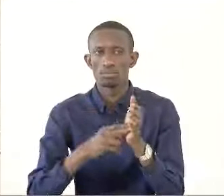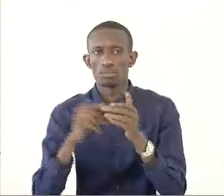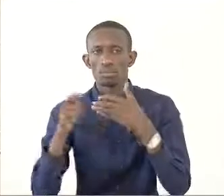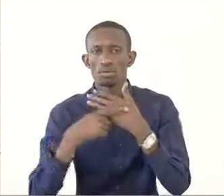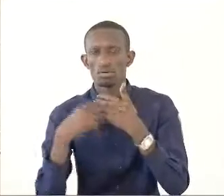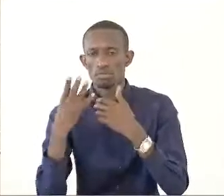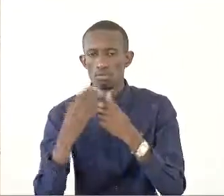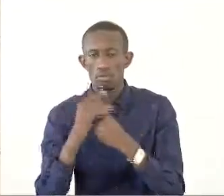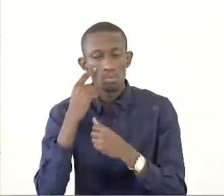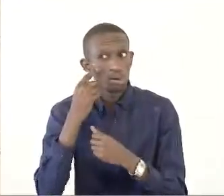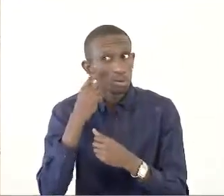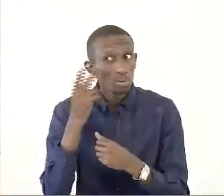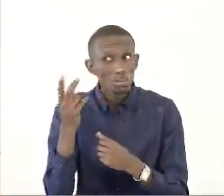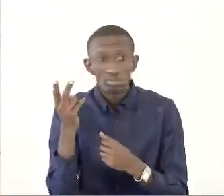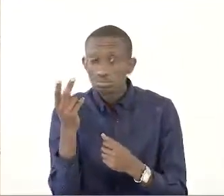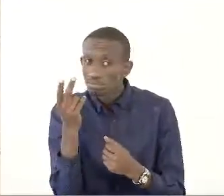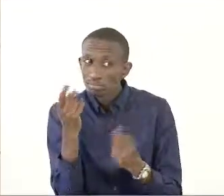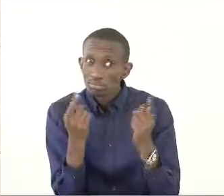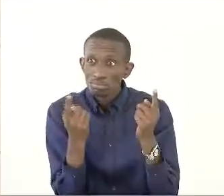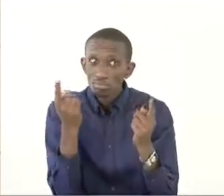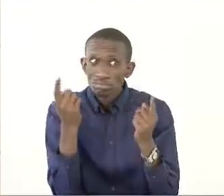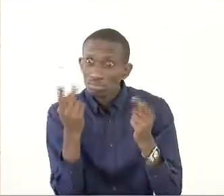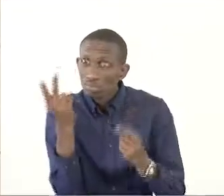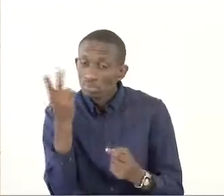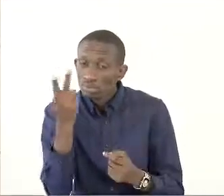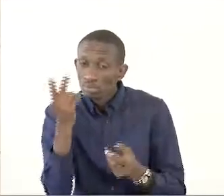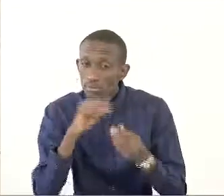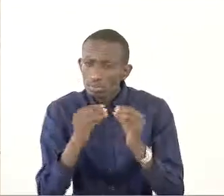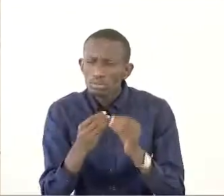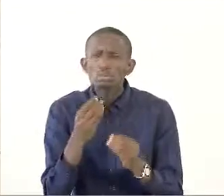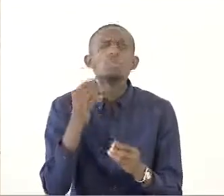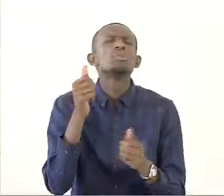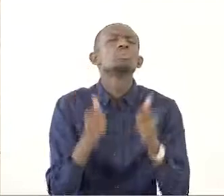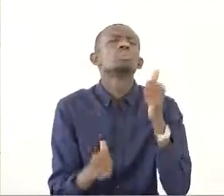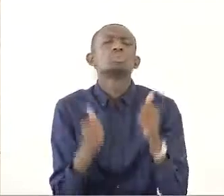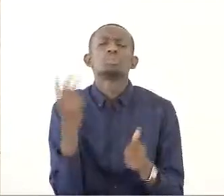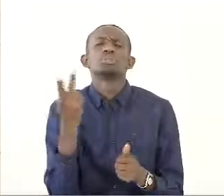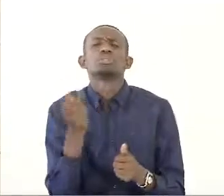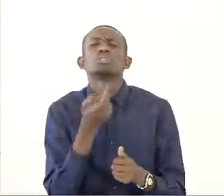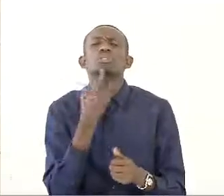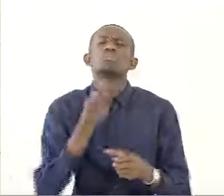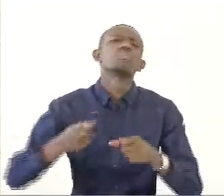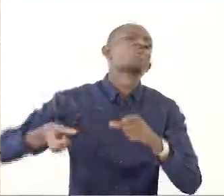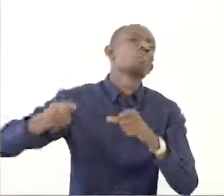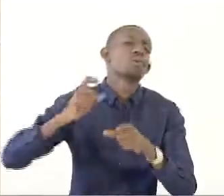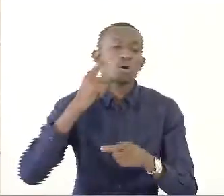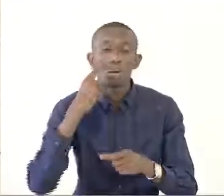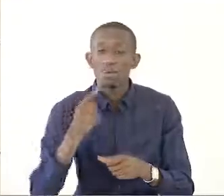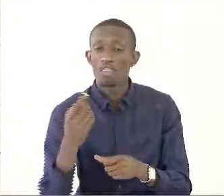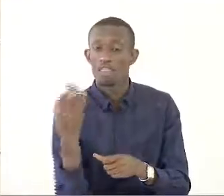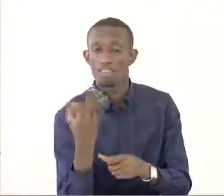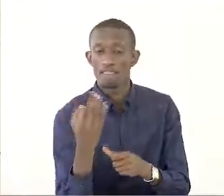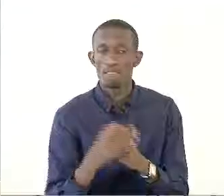numbers. Which numbers can I add and I get 3, but when I multiply, I get